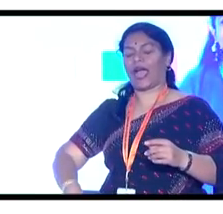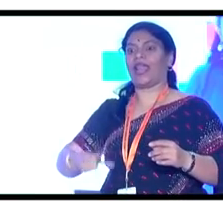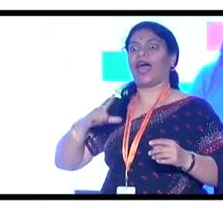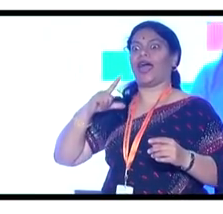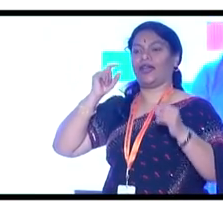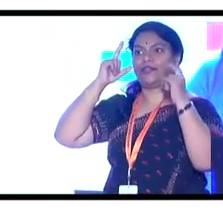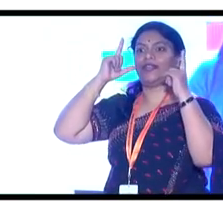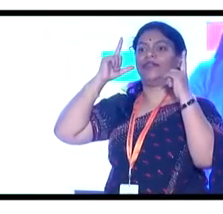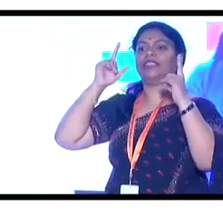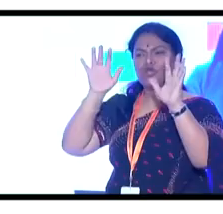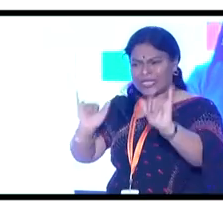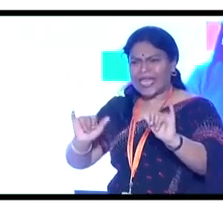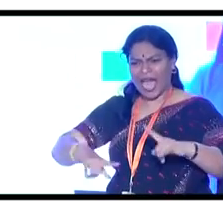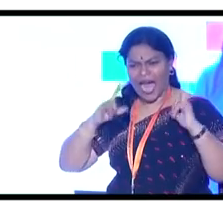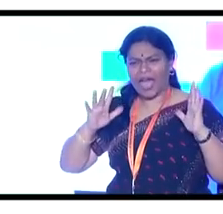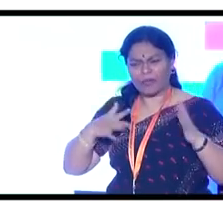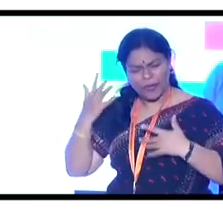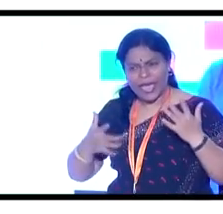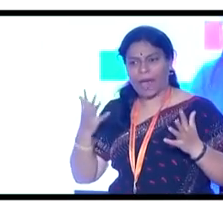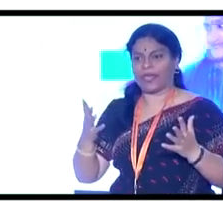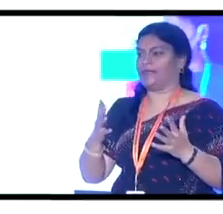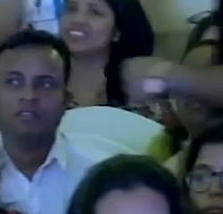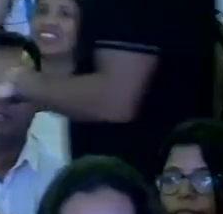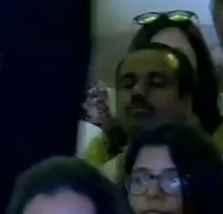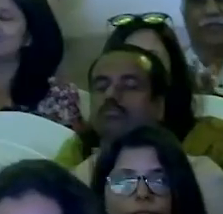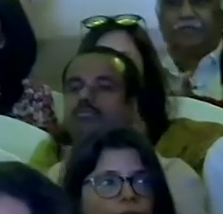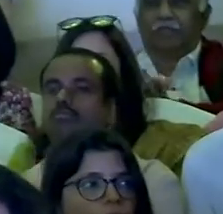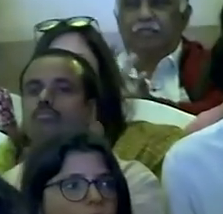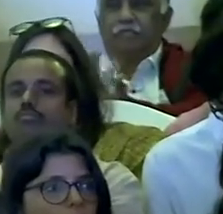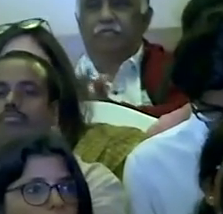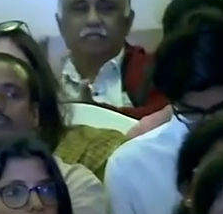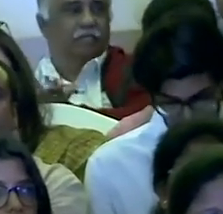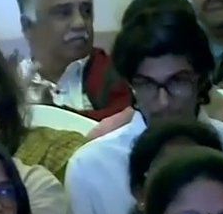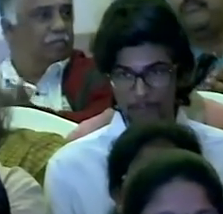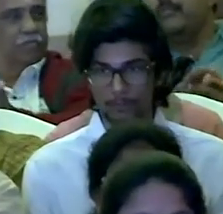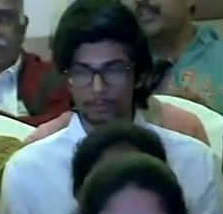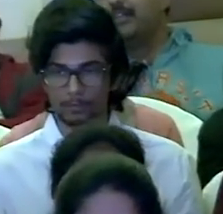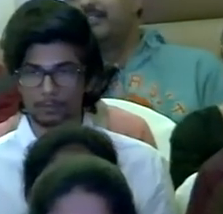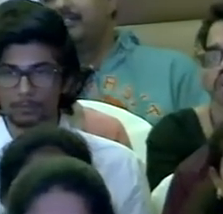So stay alive, people. Thank you. Thank you.